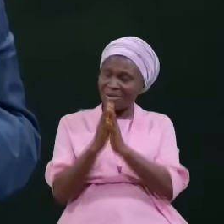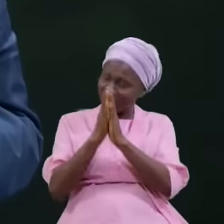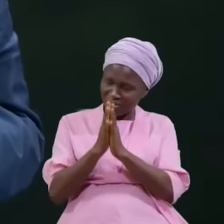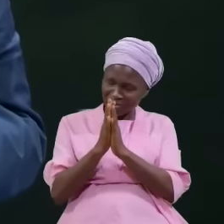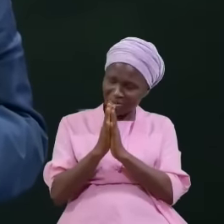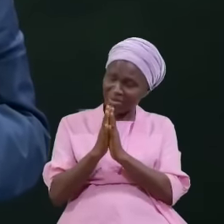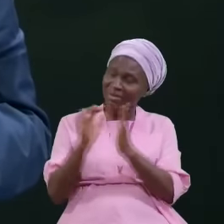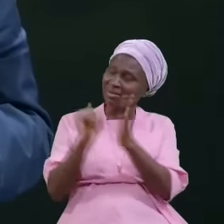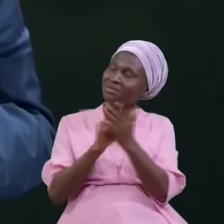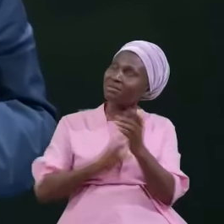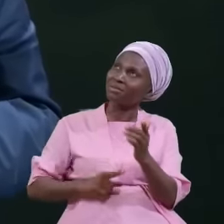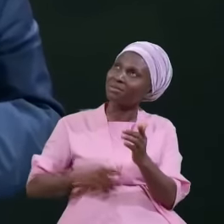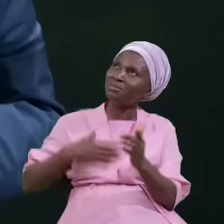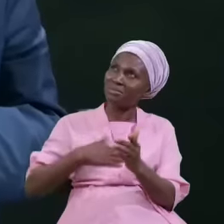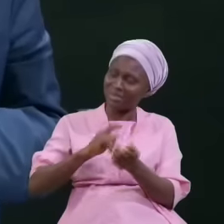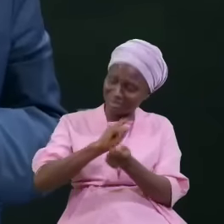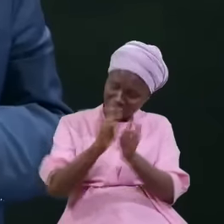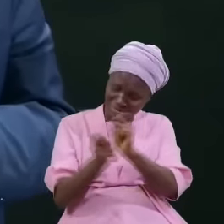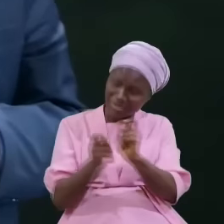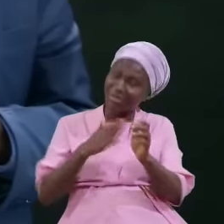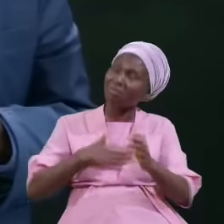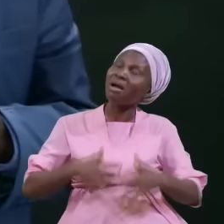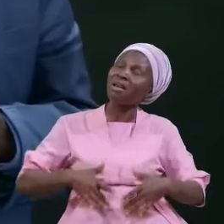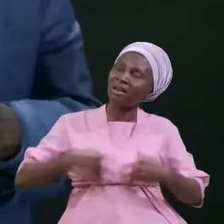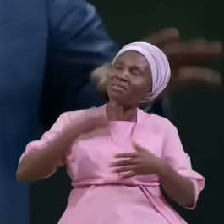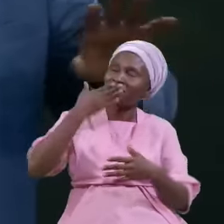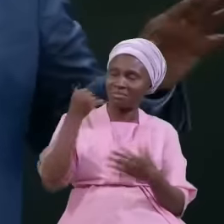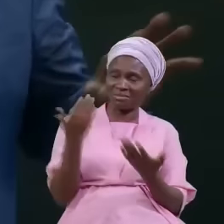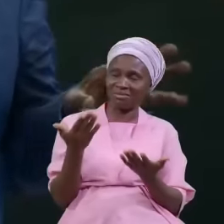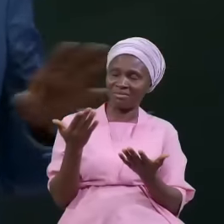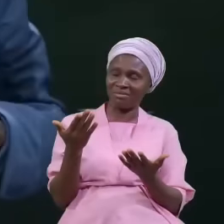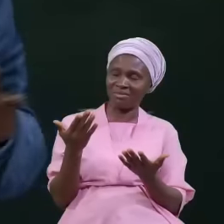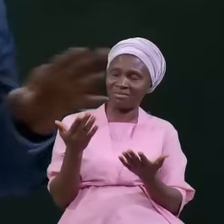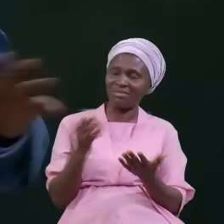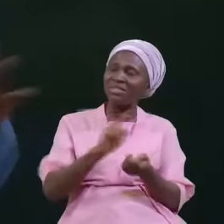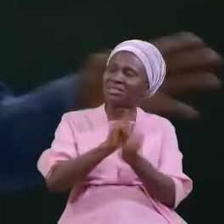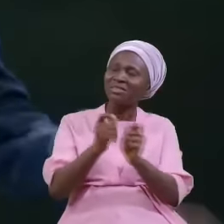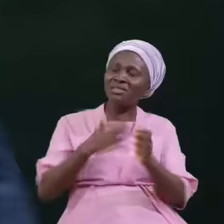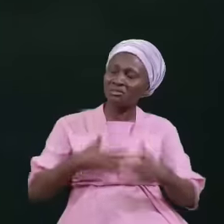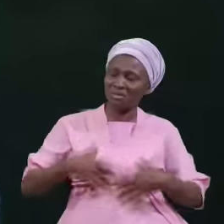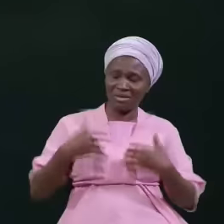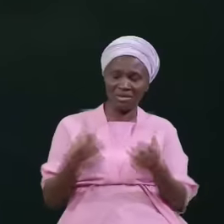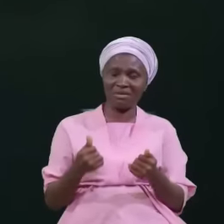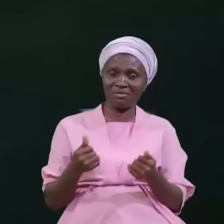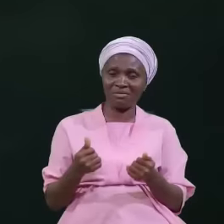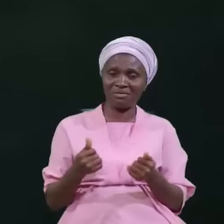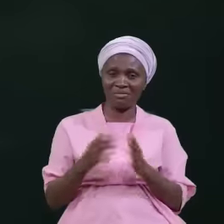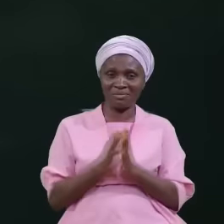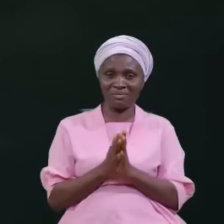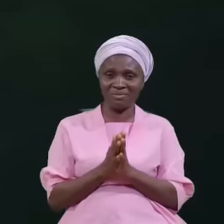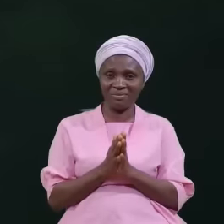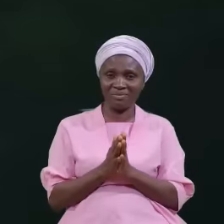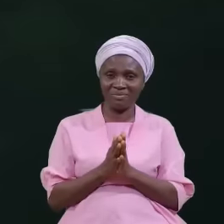my life around. Change my life." We're not talking of workers or members now of the